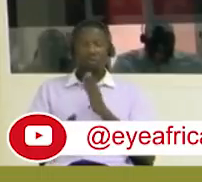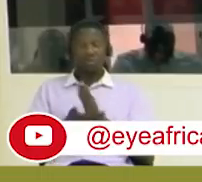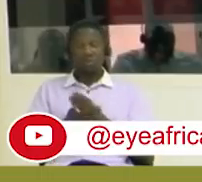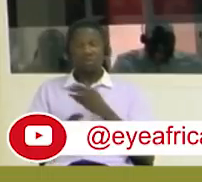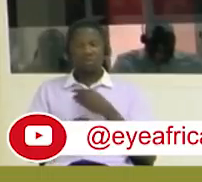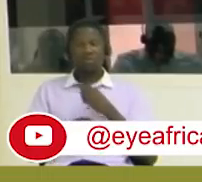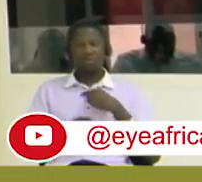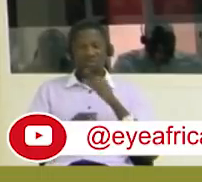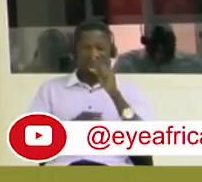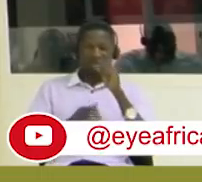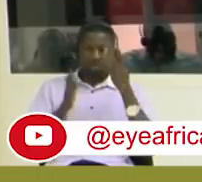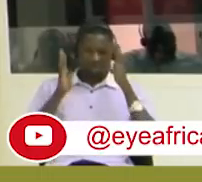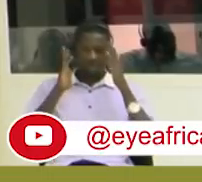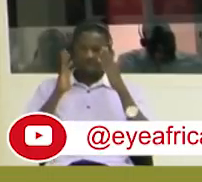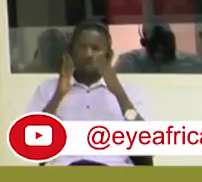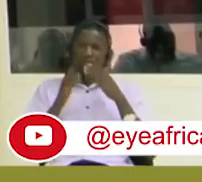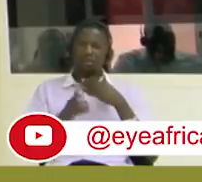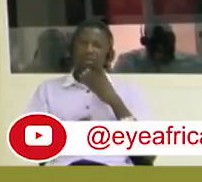hostility